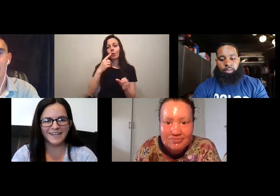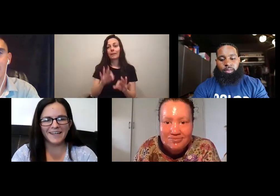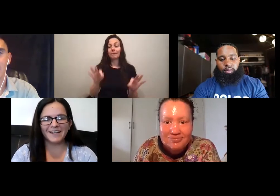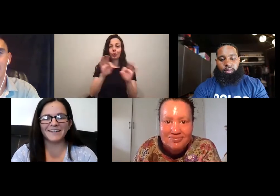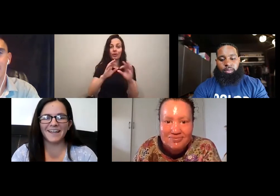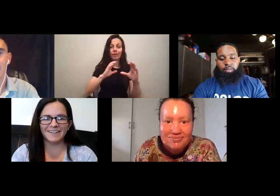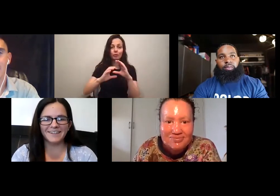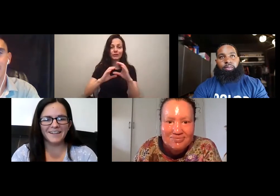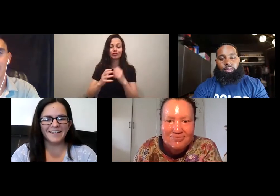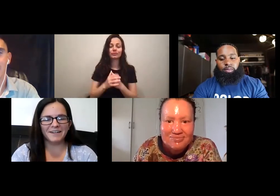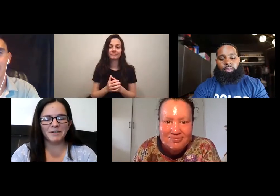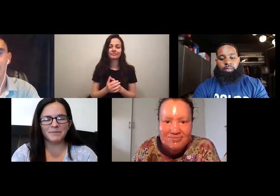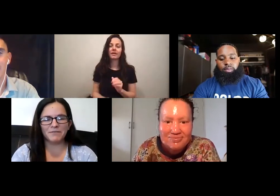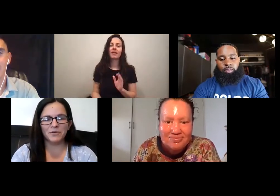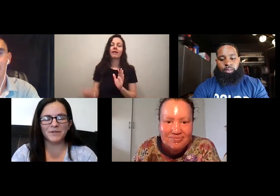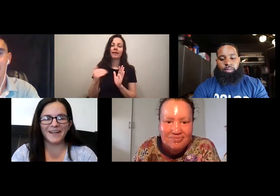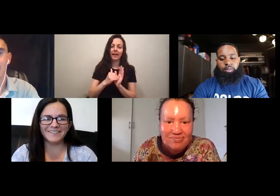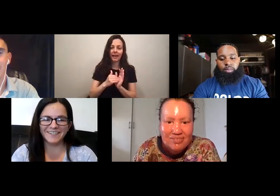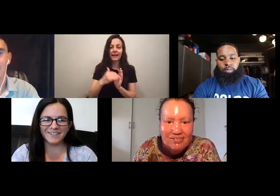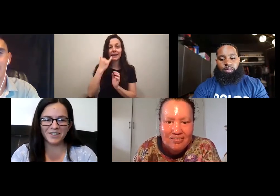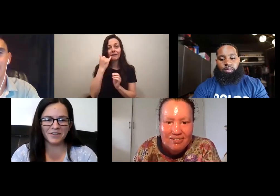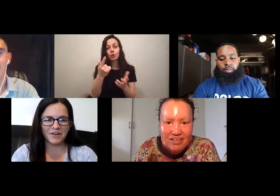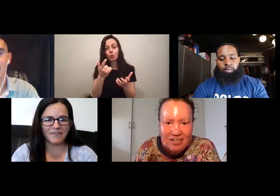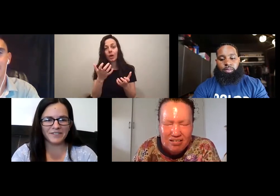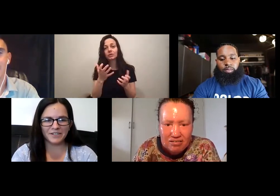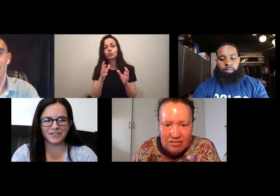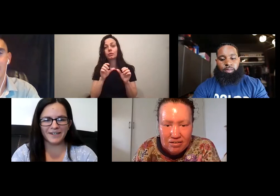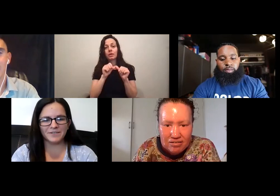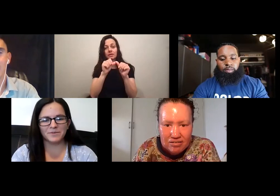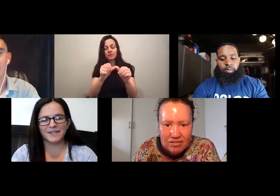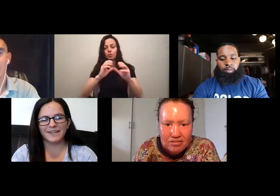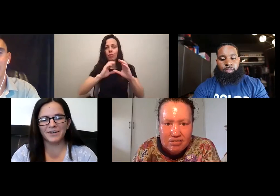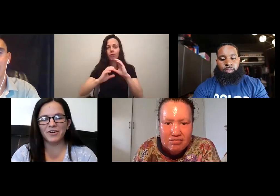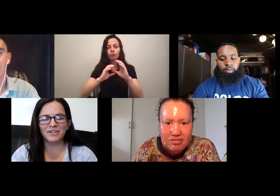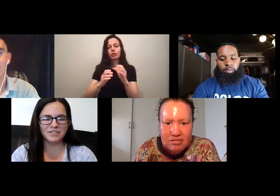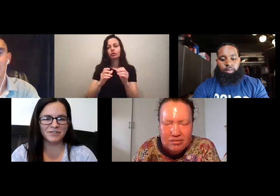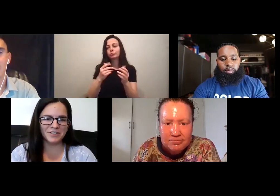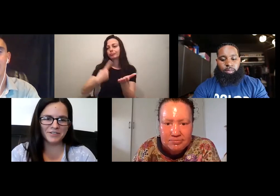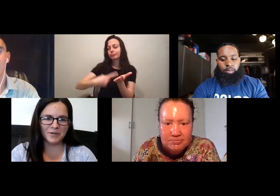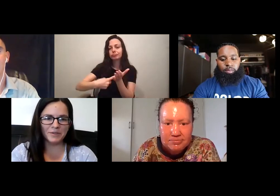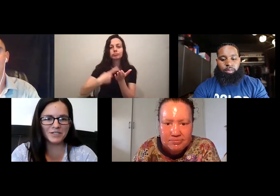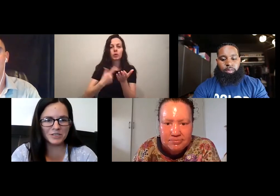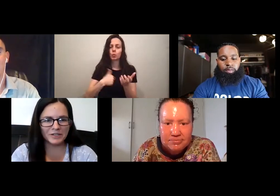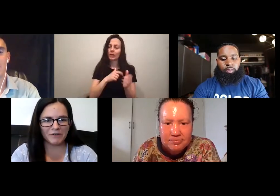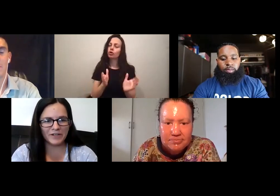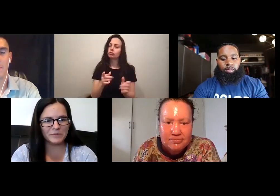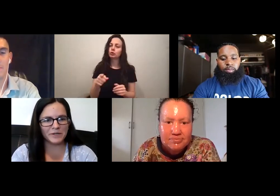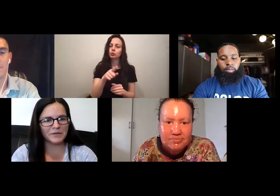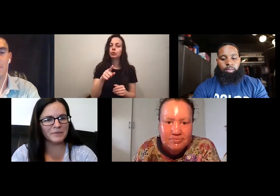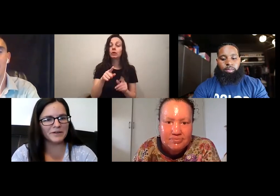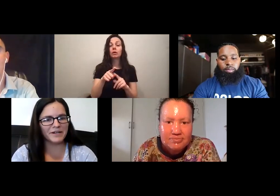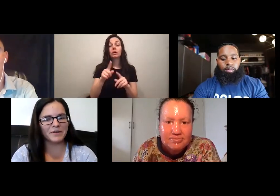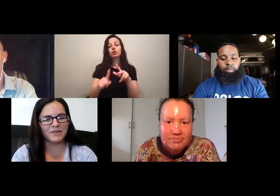conversation. Again, if you would like to continue the conversation, as we encourage you to do so, please join our